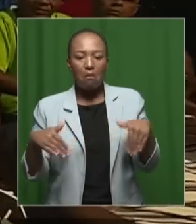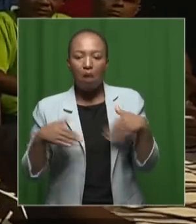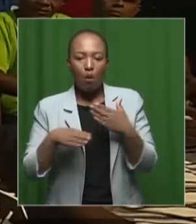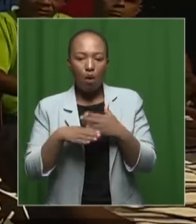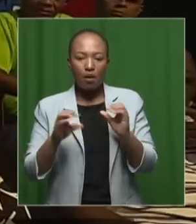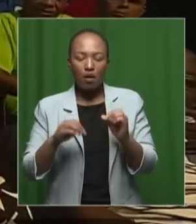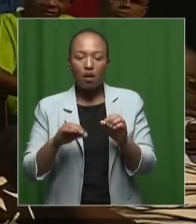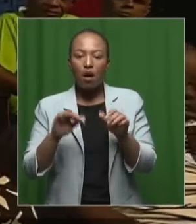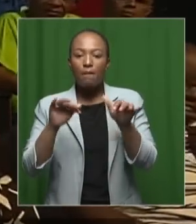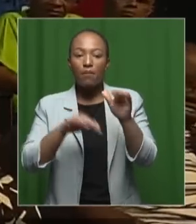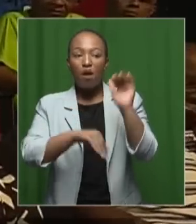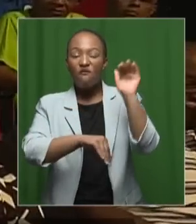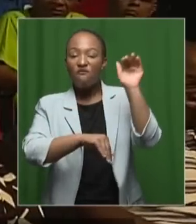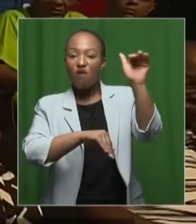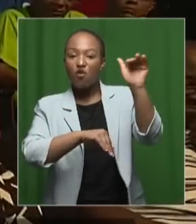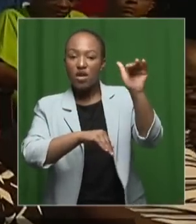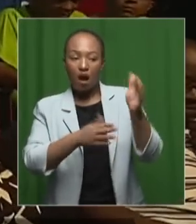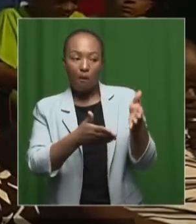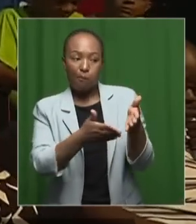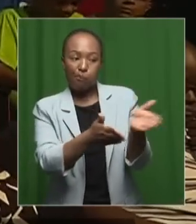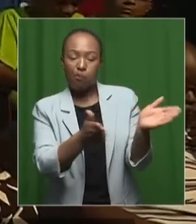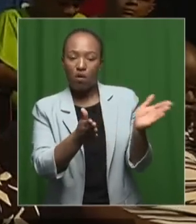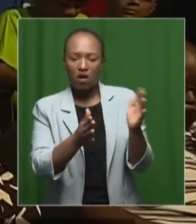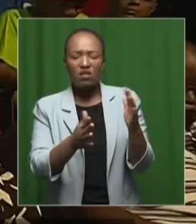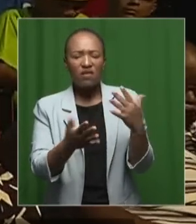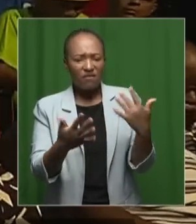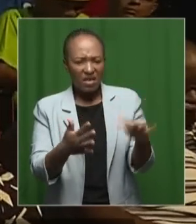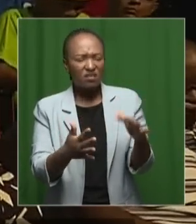the foreigners are taking our jobs and they